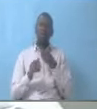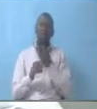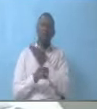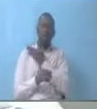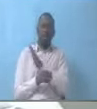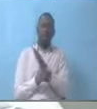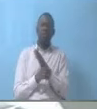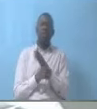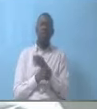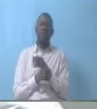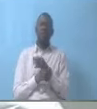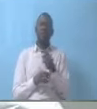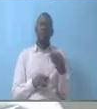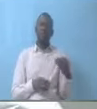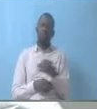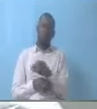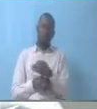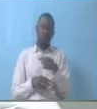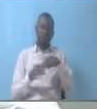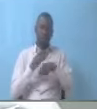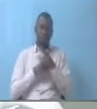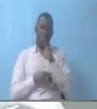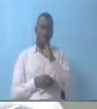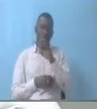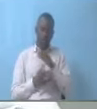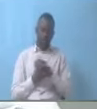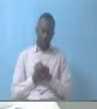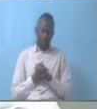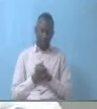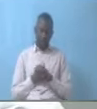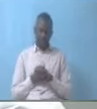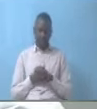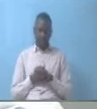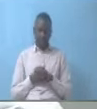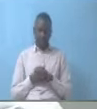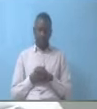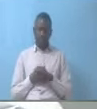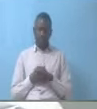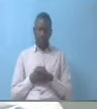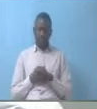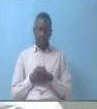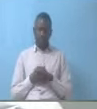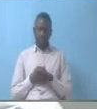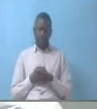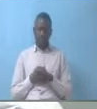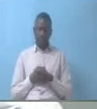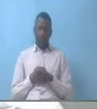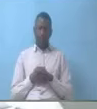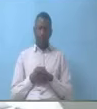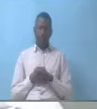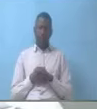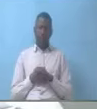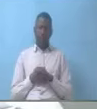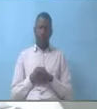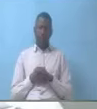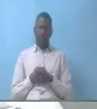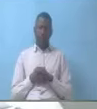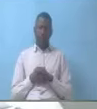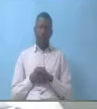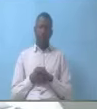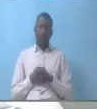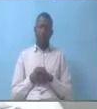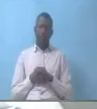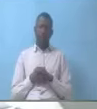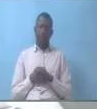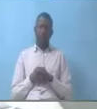modi ay njublang ci jamono juju an asset declaration bill which would have made it mandatory for all public officers upon appointment and thereafter